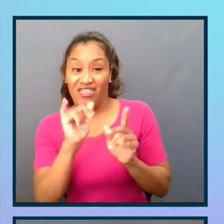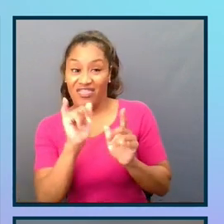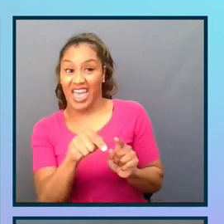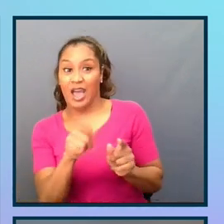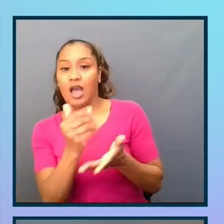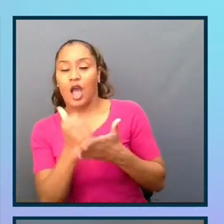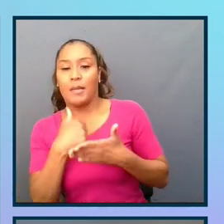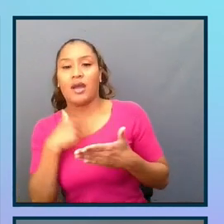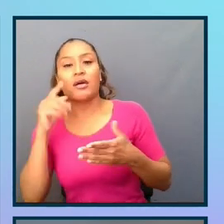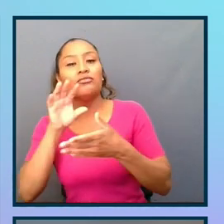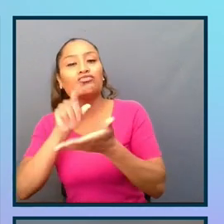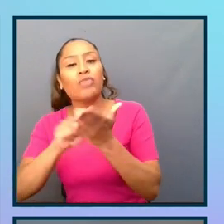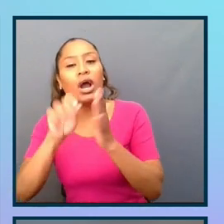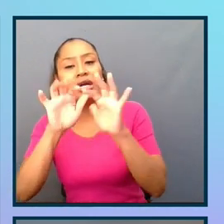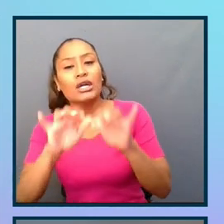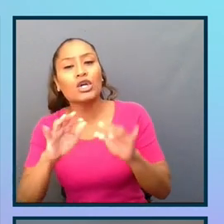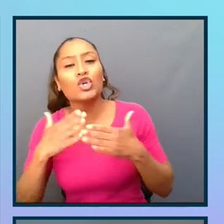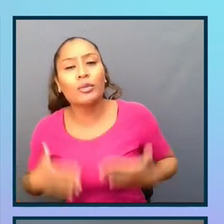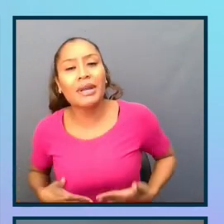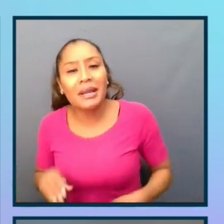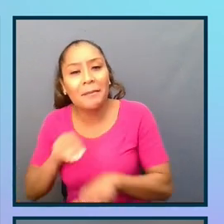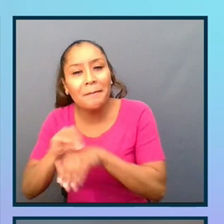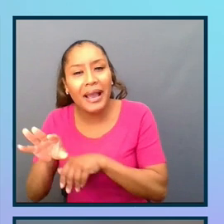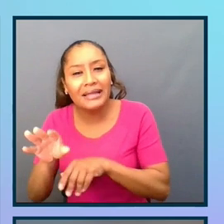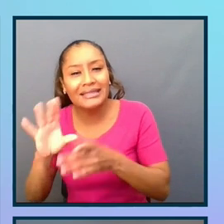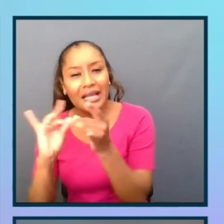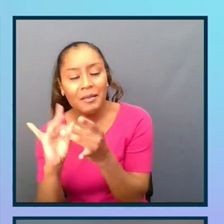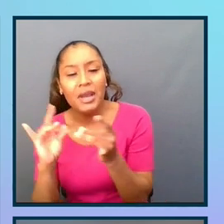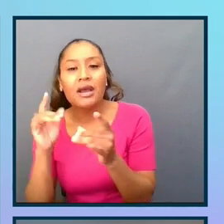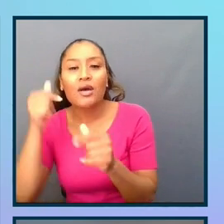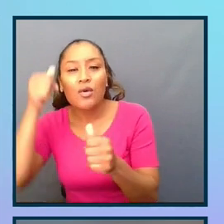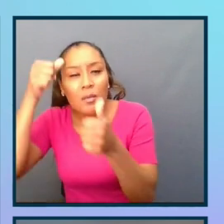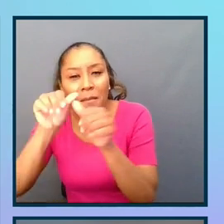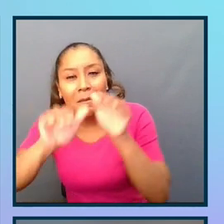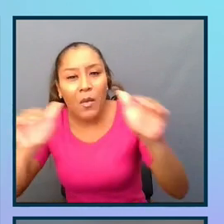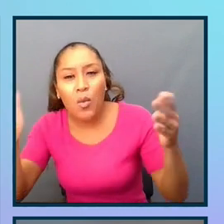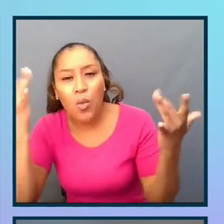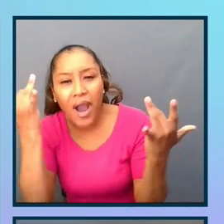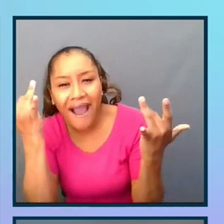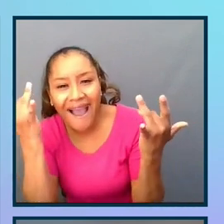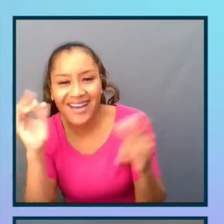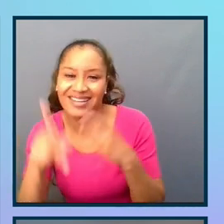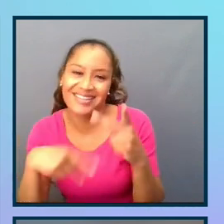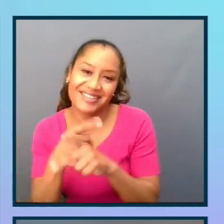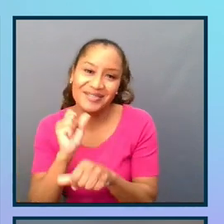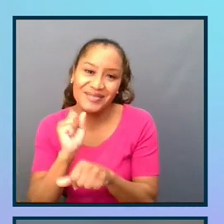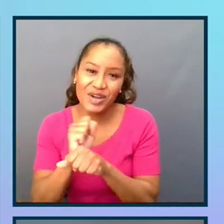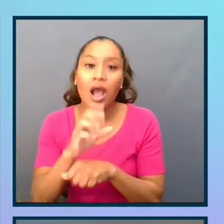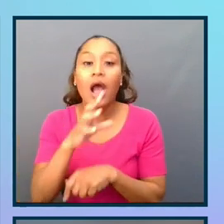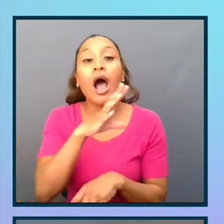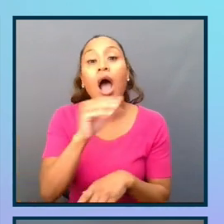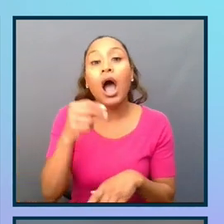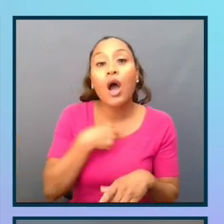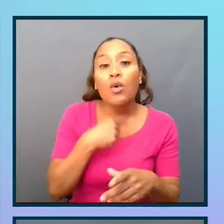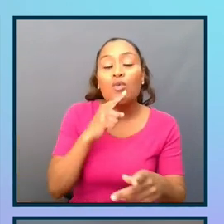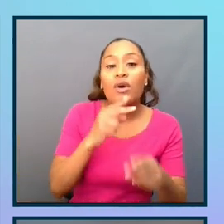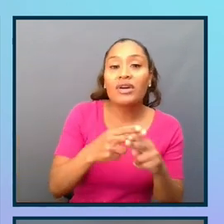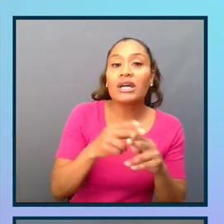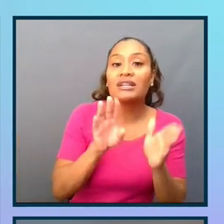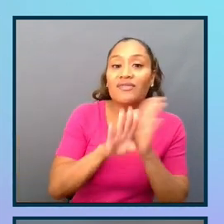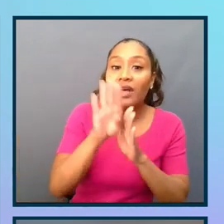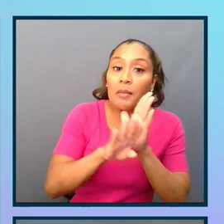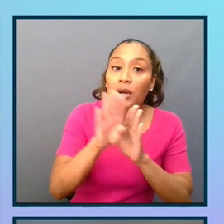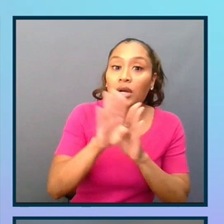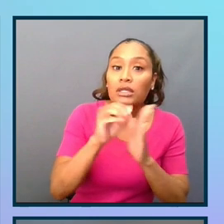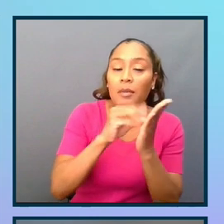impact statements and provide the reminders of why we're doing this work. We also reference developer documentation